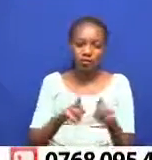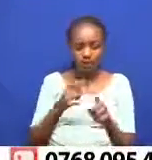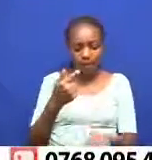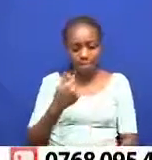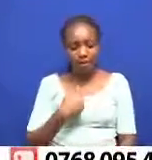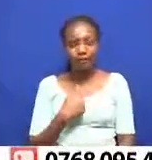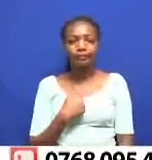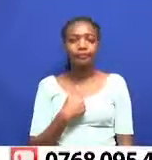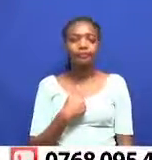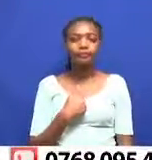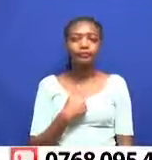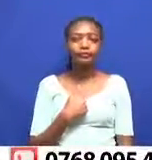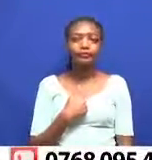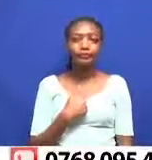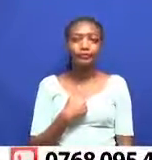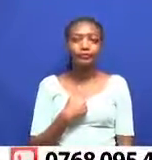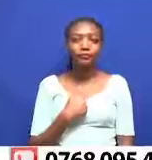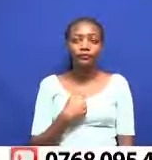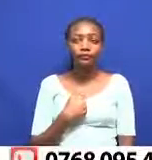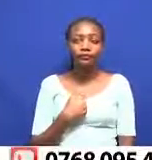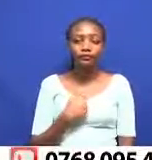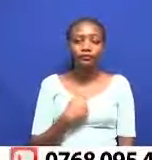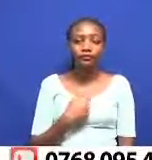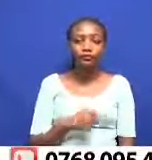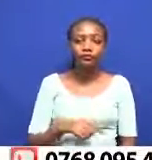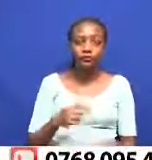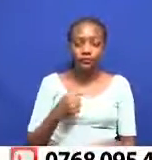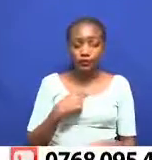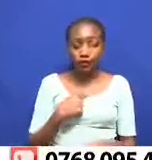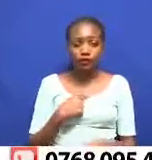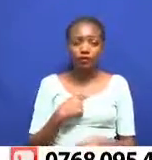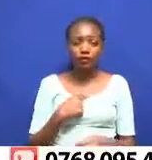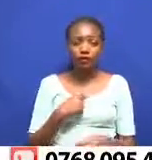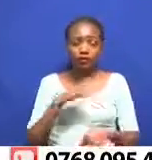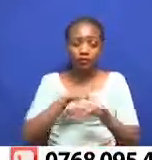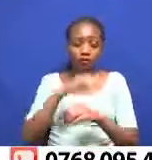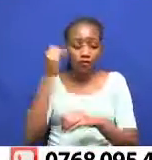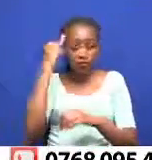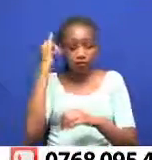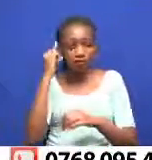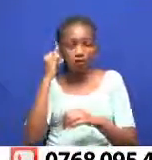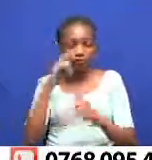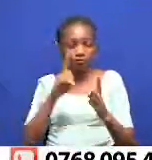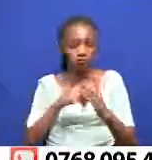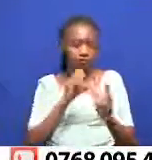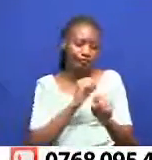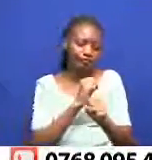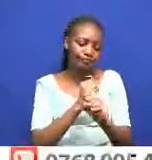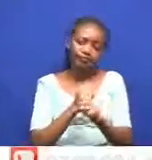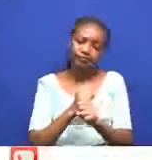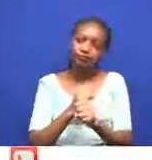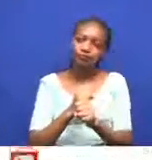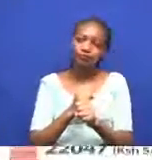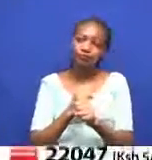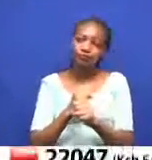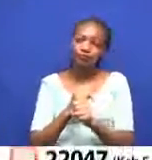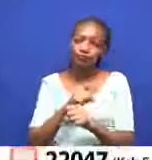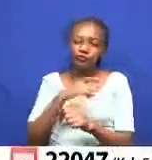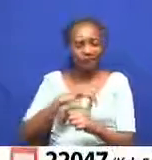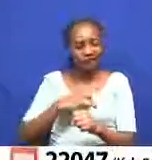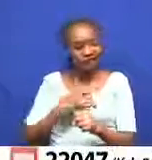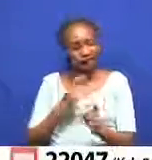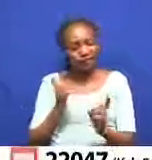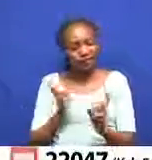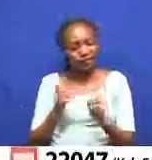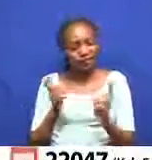Yeye kutokana na hicho kipindi cha papa ndio nilipata hata idea kufanya mshamba. Yani ile uchungu ambayo tunasikia kwa roho ni kitu